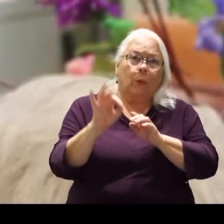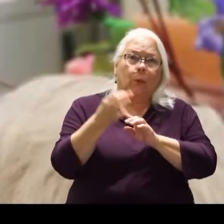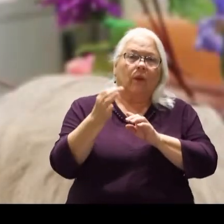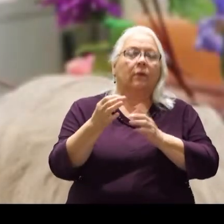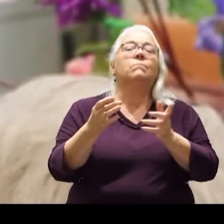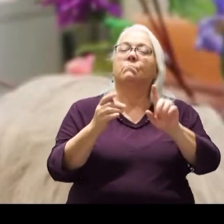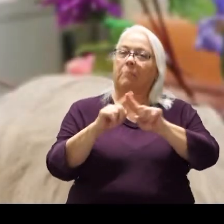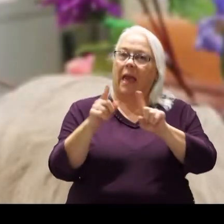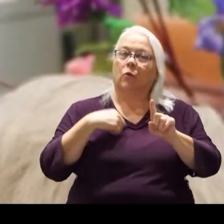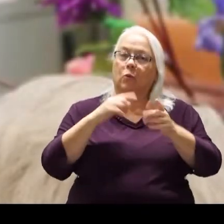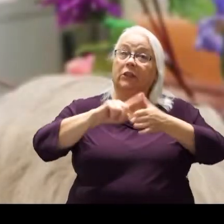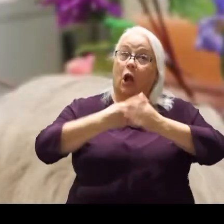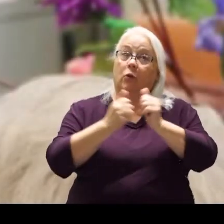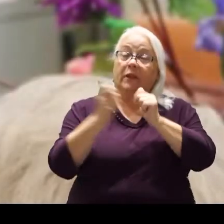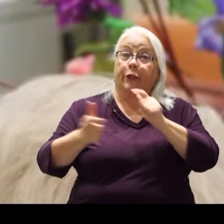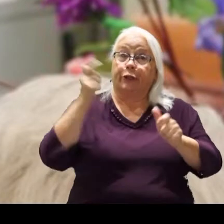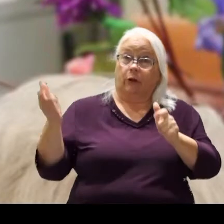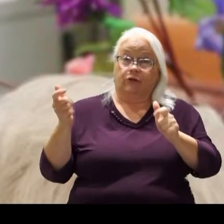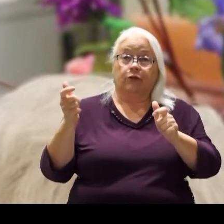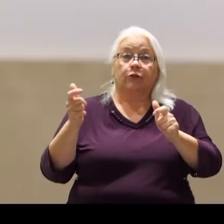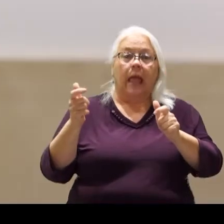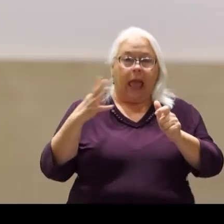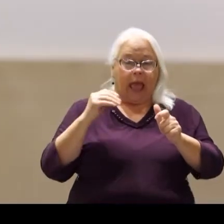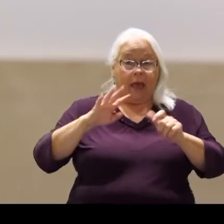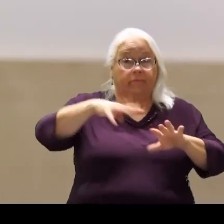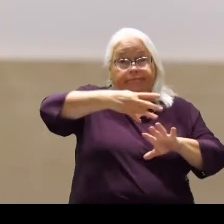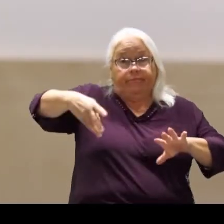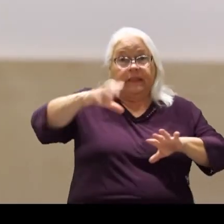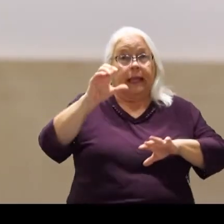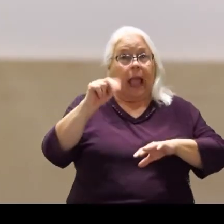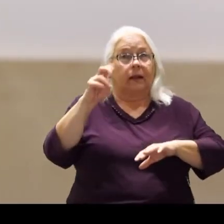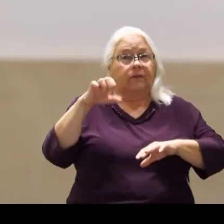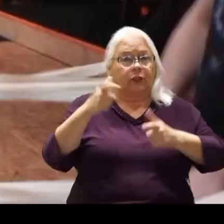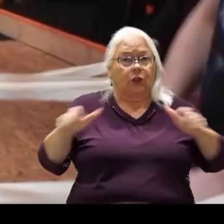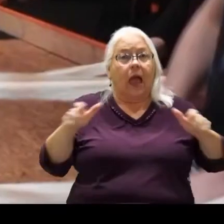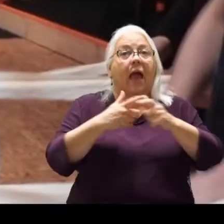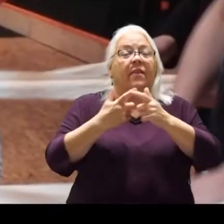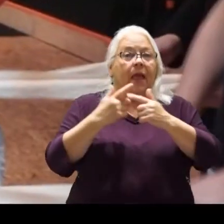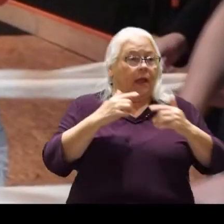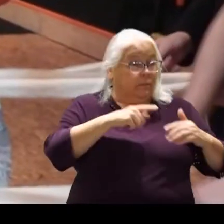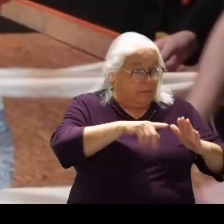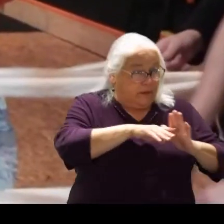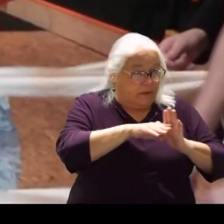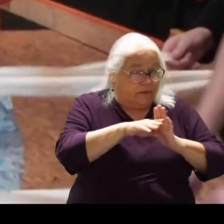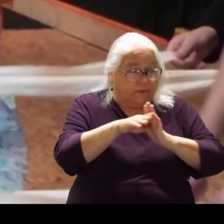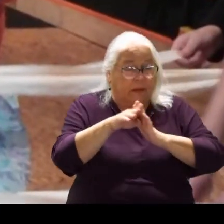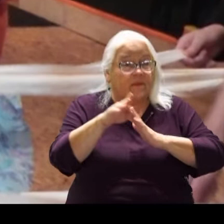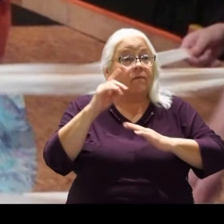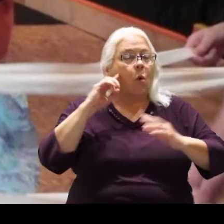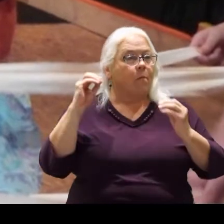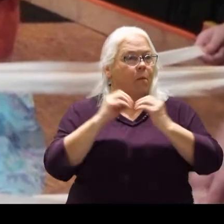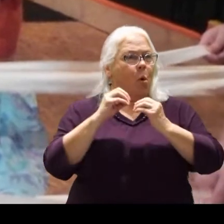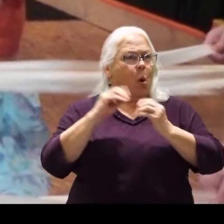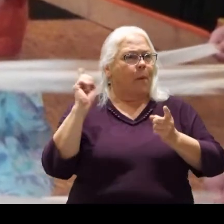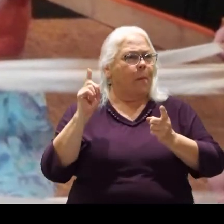you hold a needle. So we start with large needles and large canvas and work our way up to finer